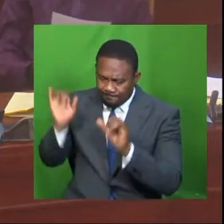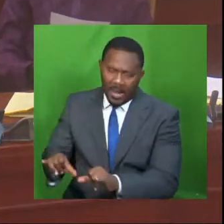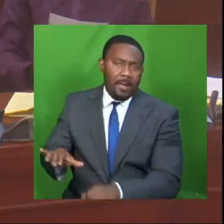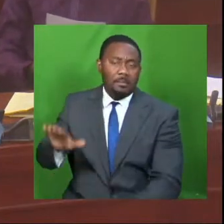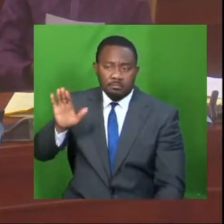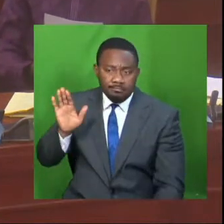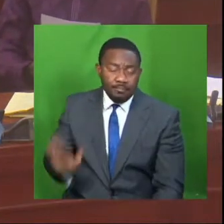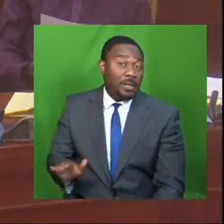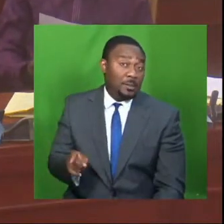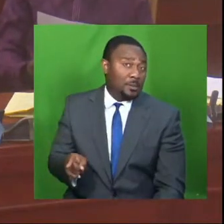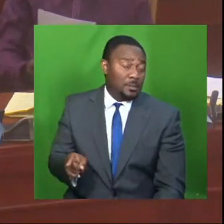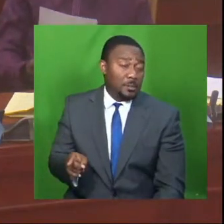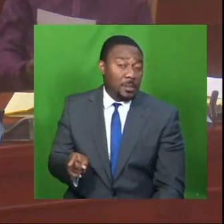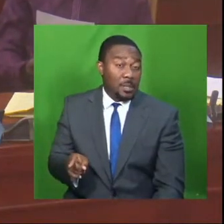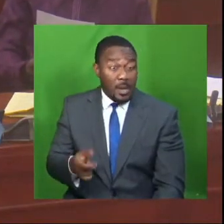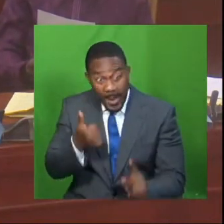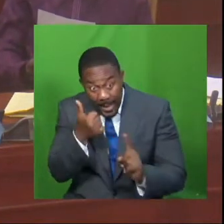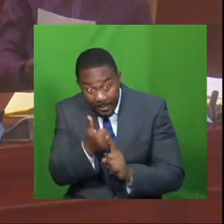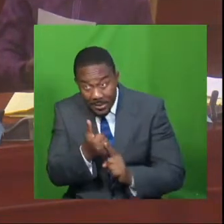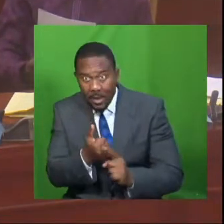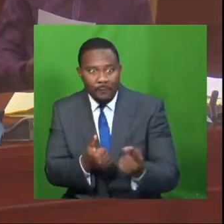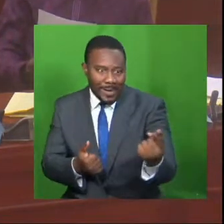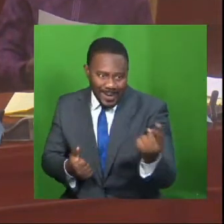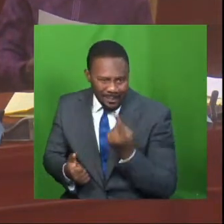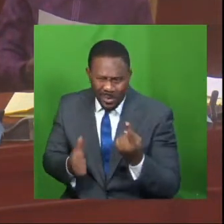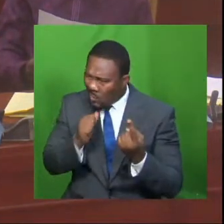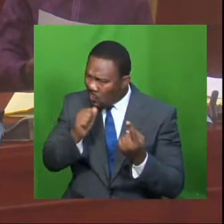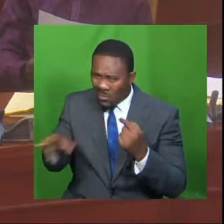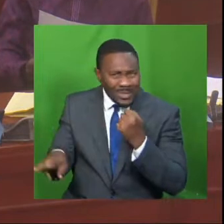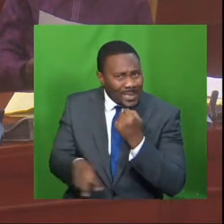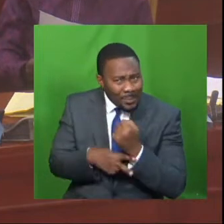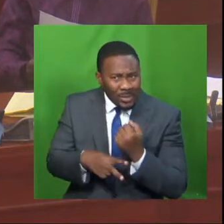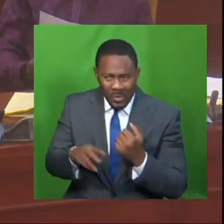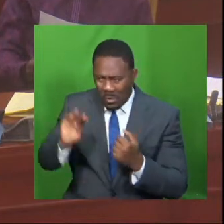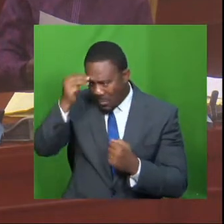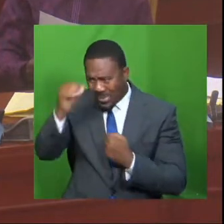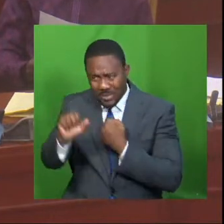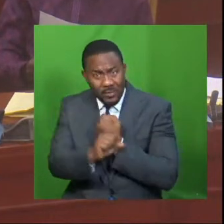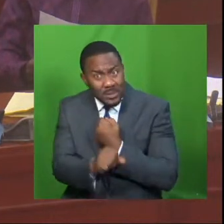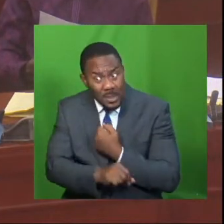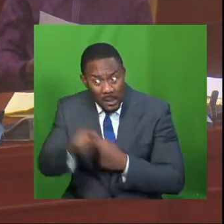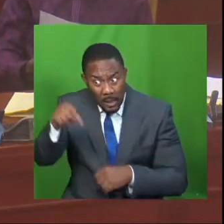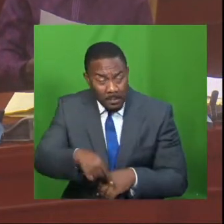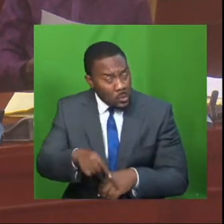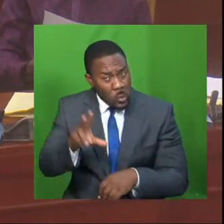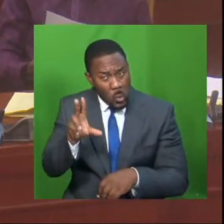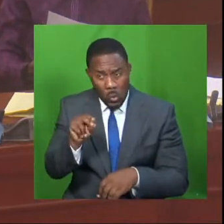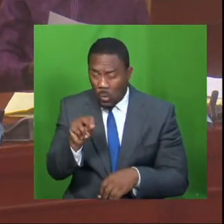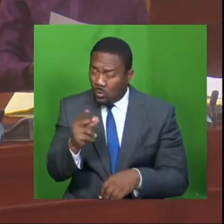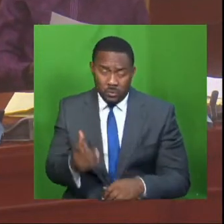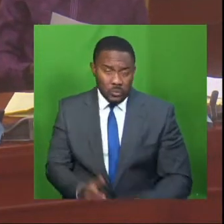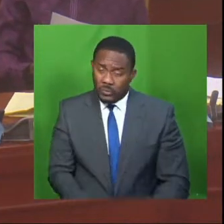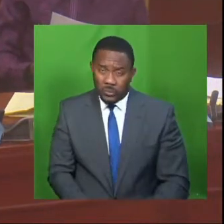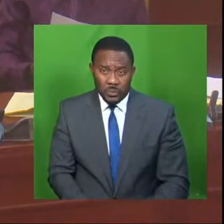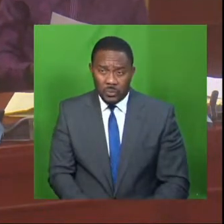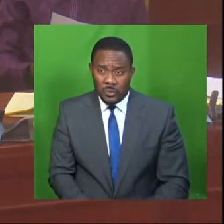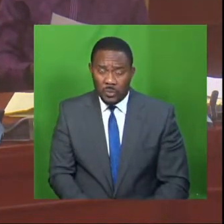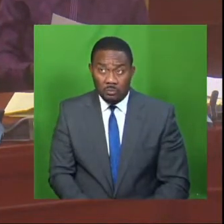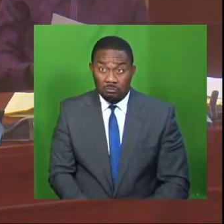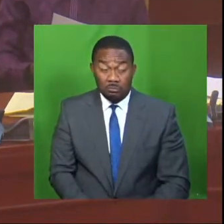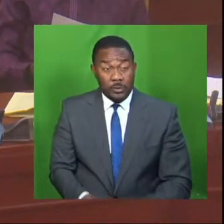has this happened? 120 billion to 400 billion within just a matter of 5 years. So, Mr. Speaker,